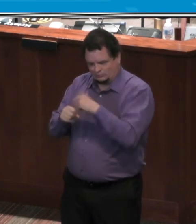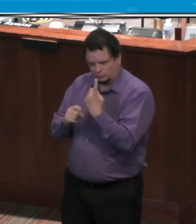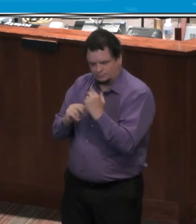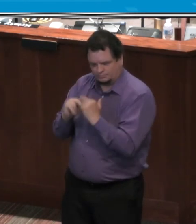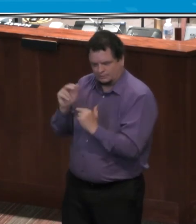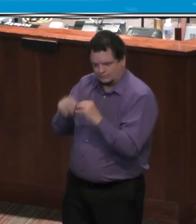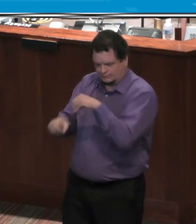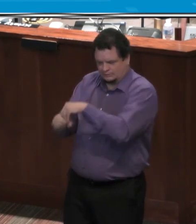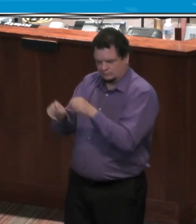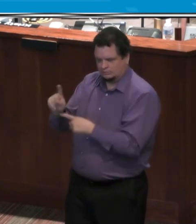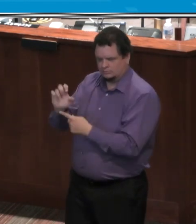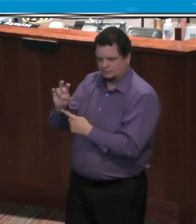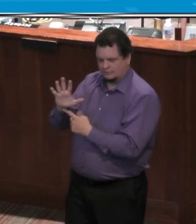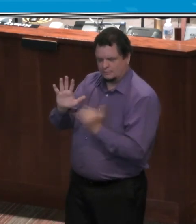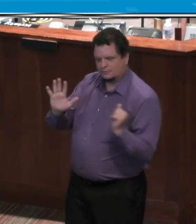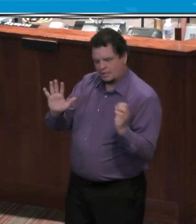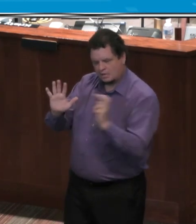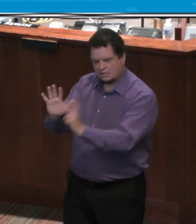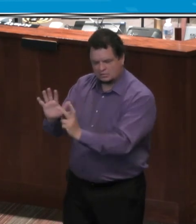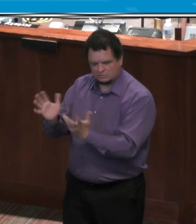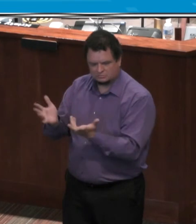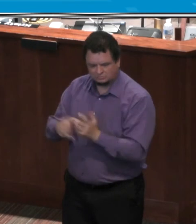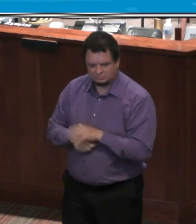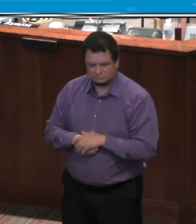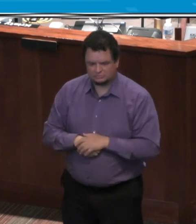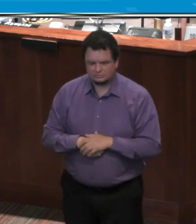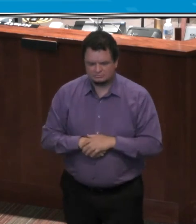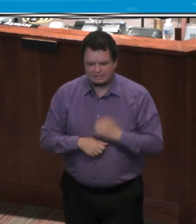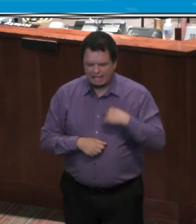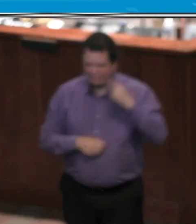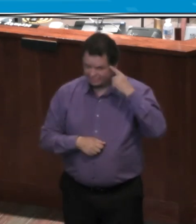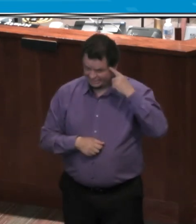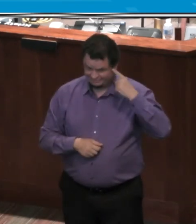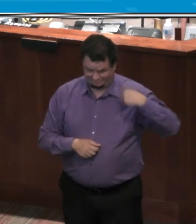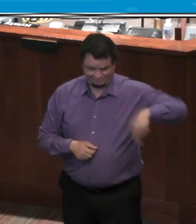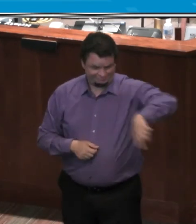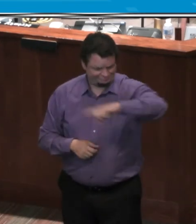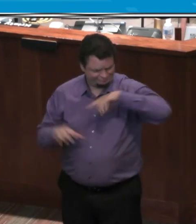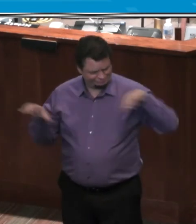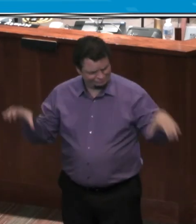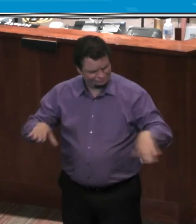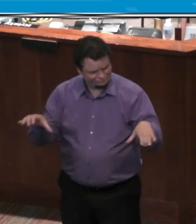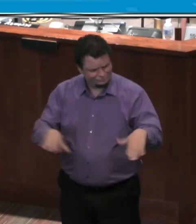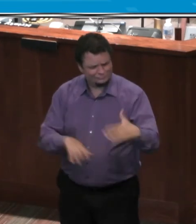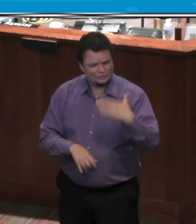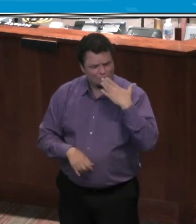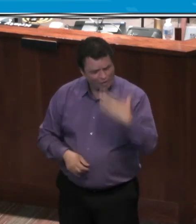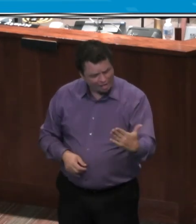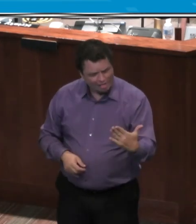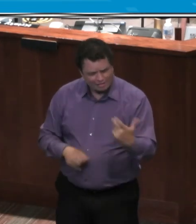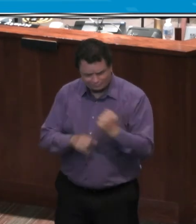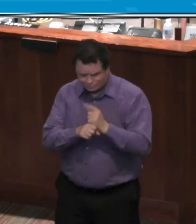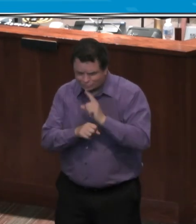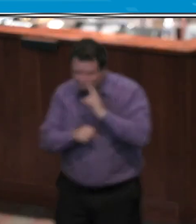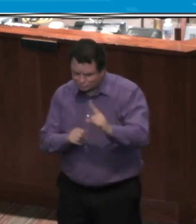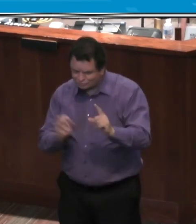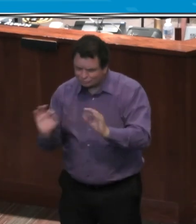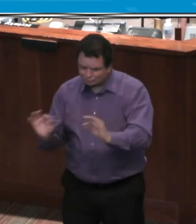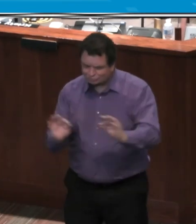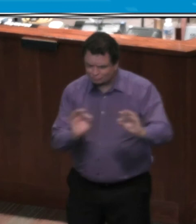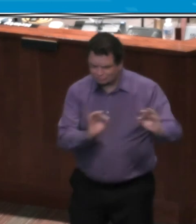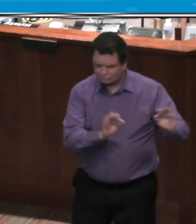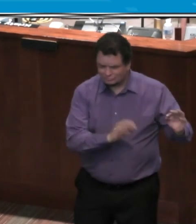doing, I think, very well on many different fronts related to, our 14-day rolling average.